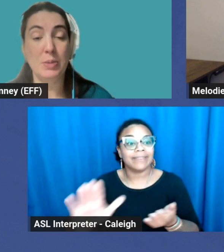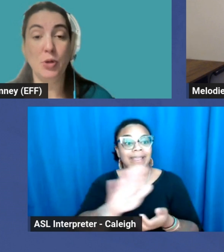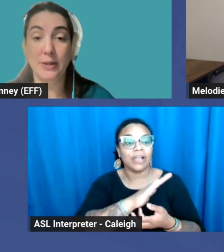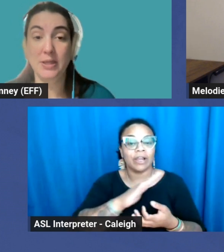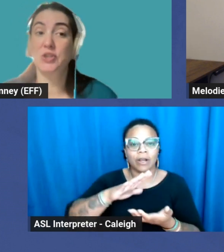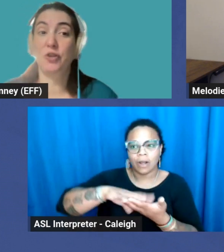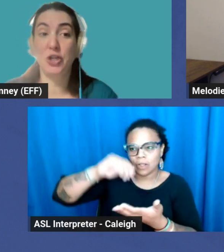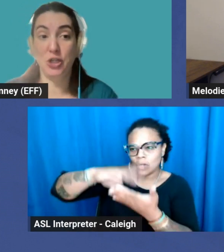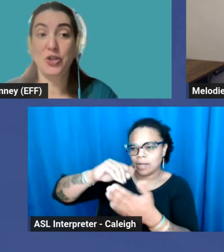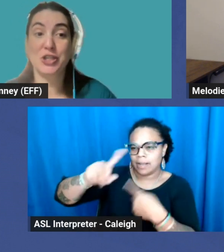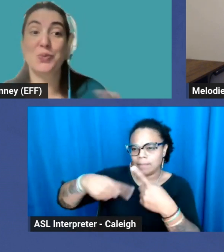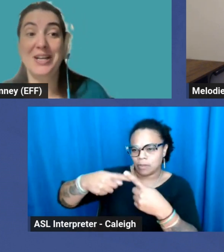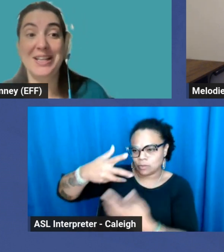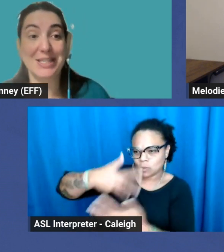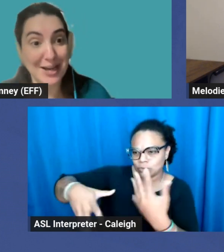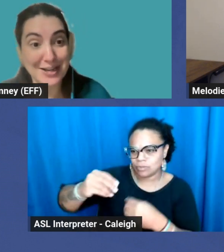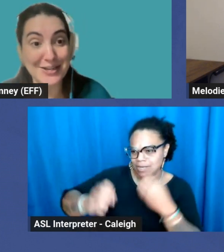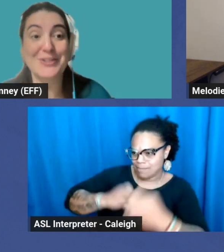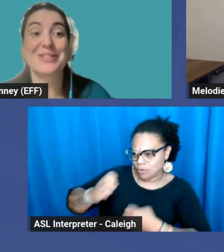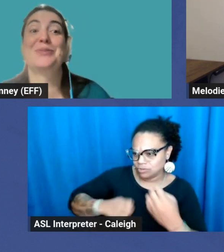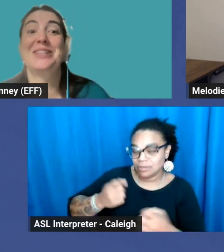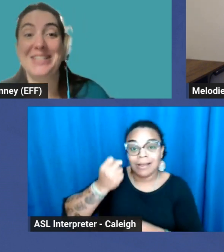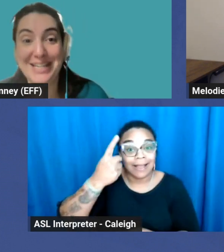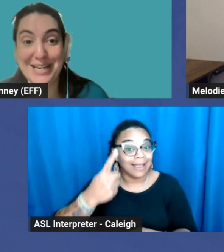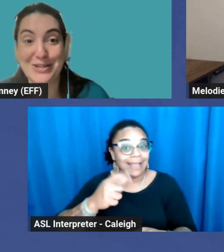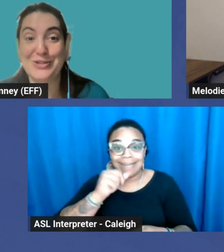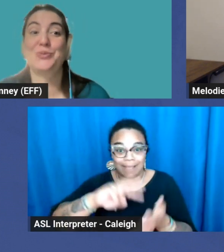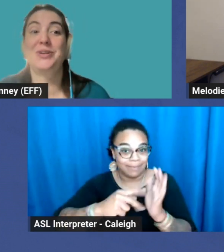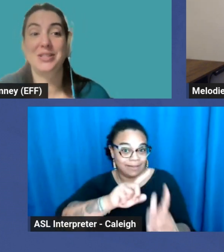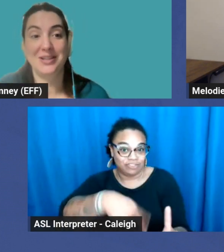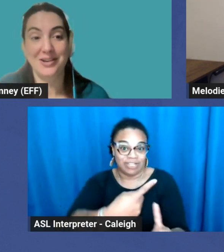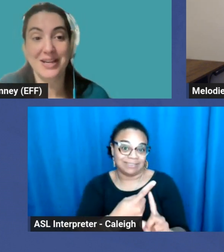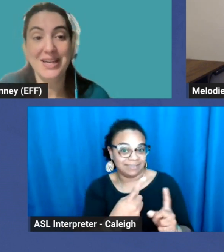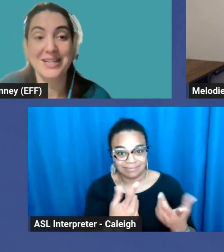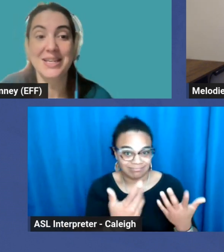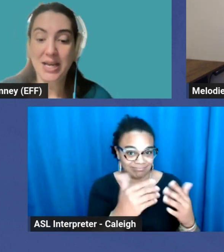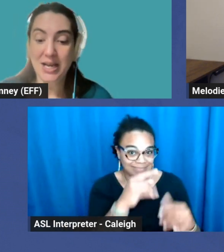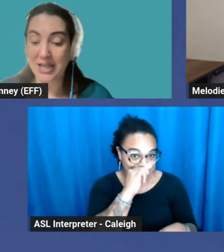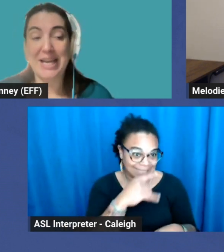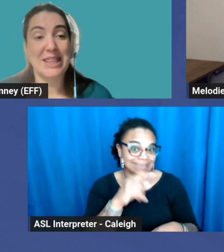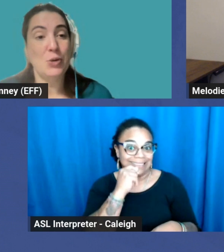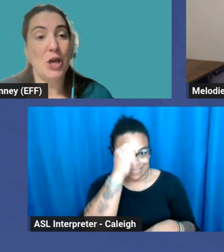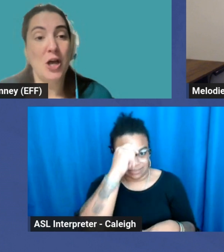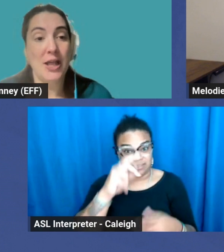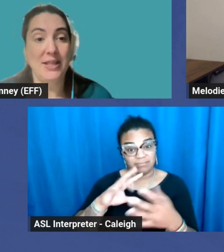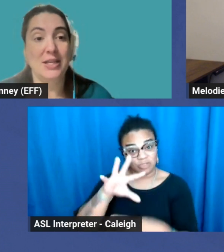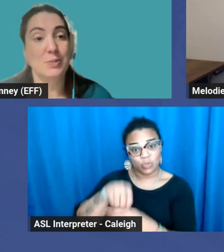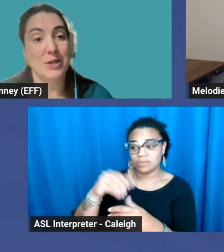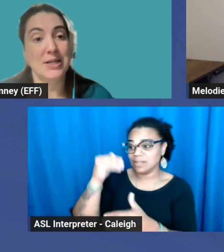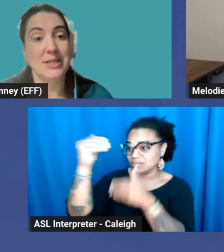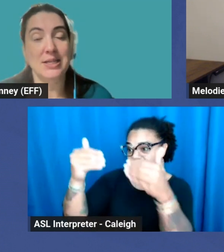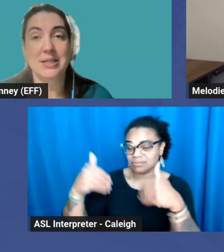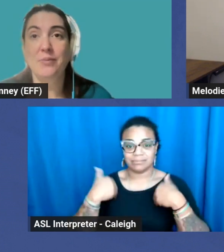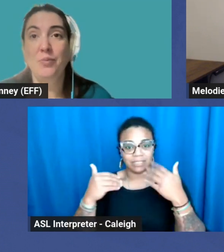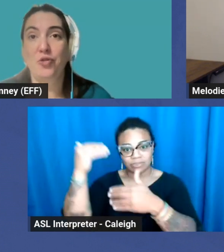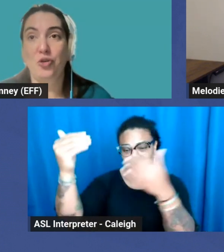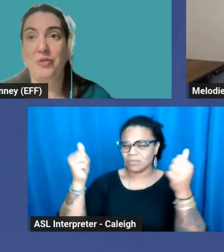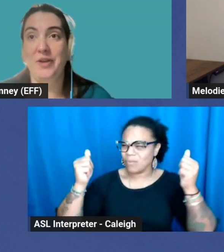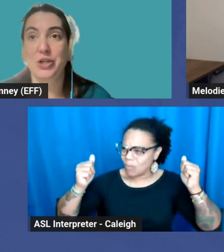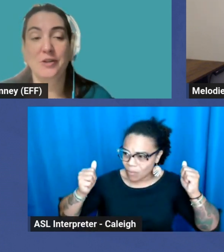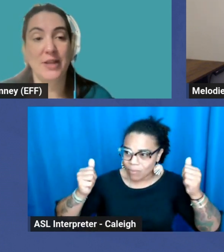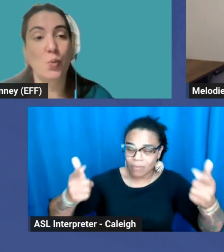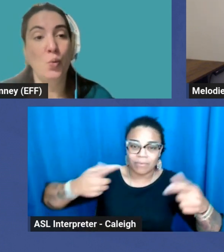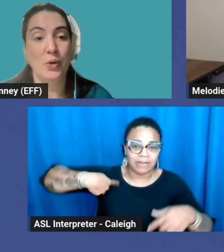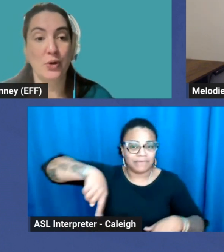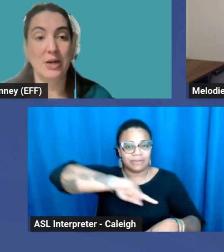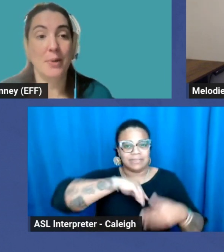other people. And this is for adults as well as young adults, as well as teenagers, as well as younger kids. Like, I think we all had the experience in some form or